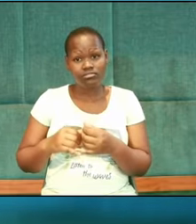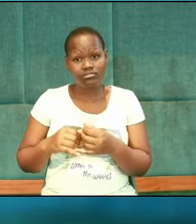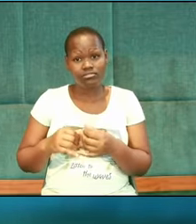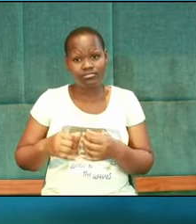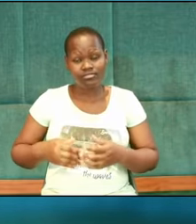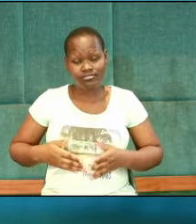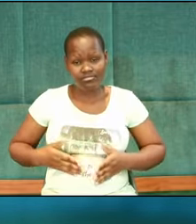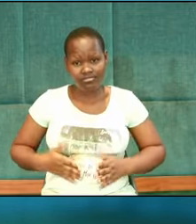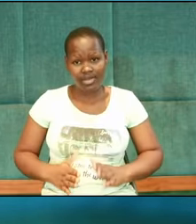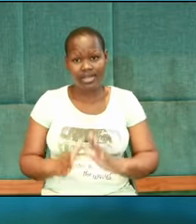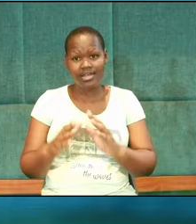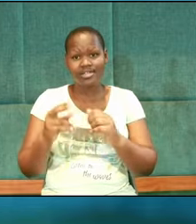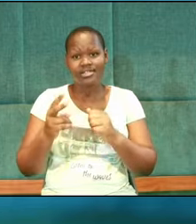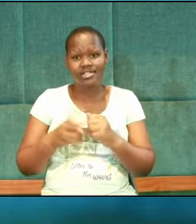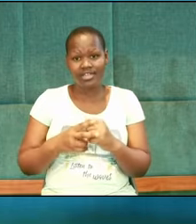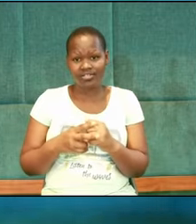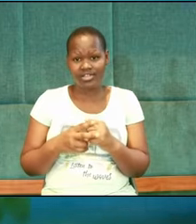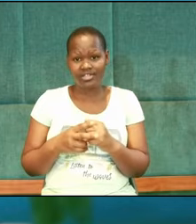Black Star.